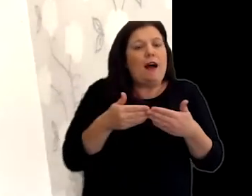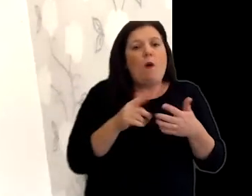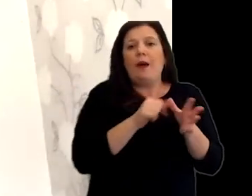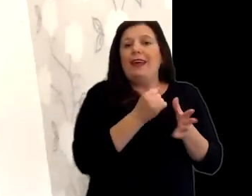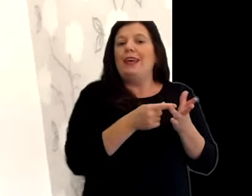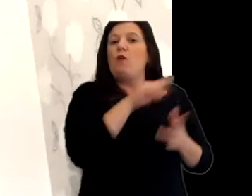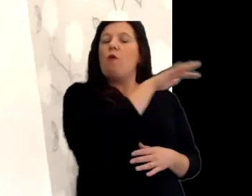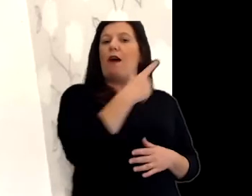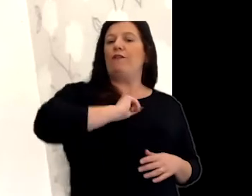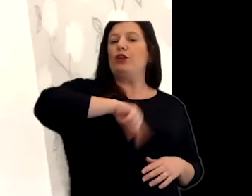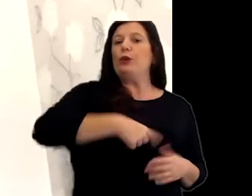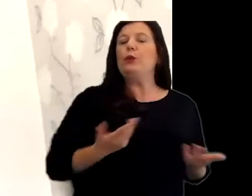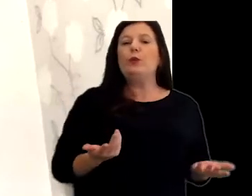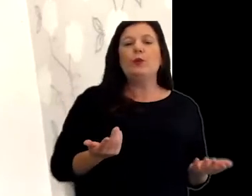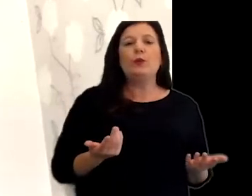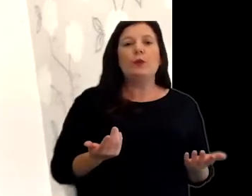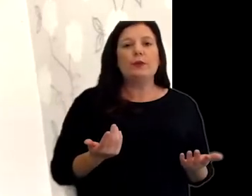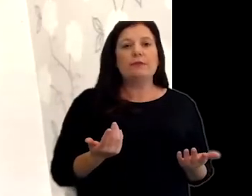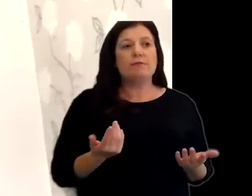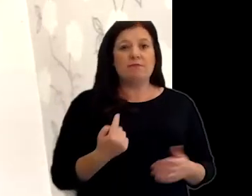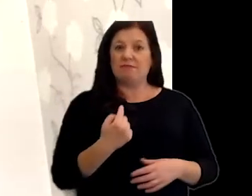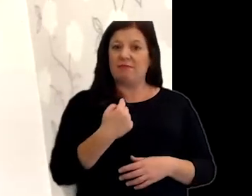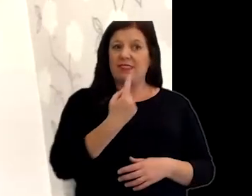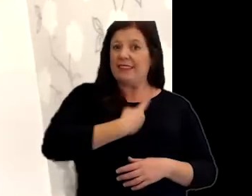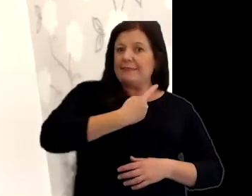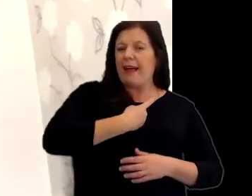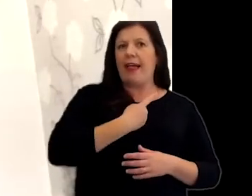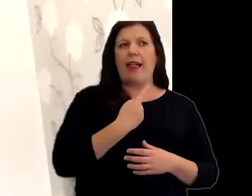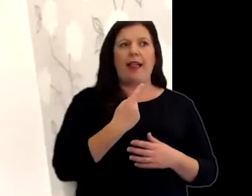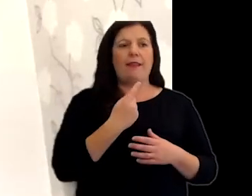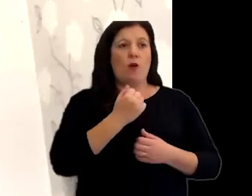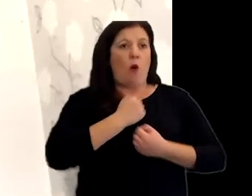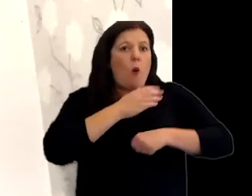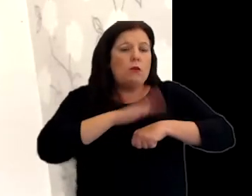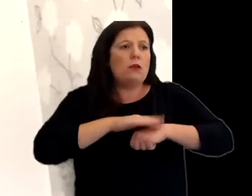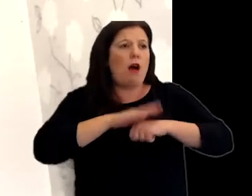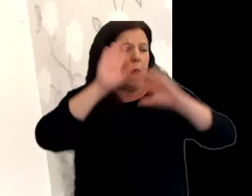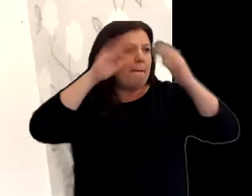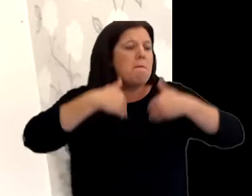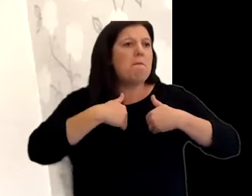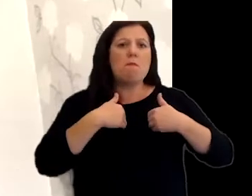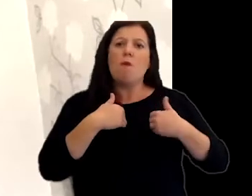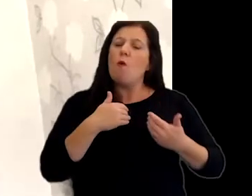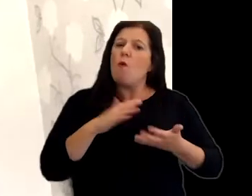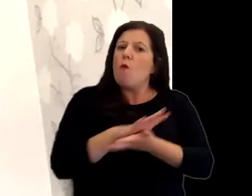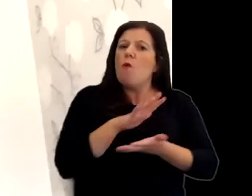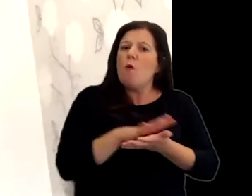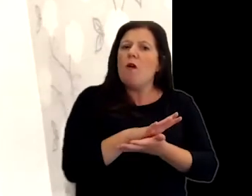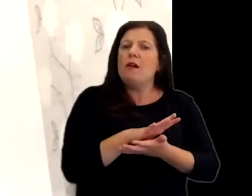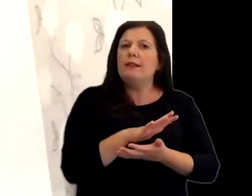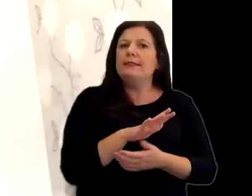Personally, I like my own space, but at the same time, I do sort of kind of